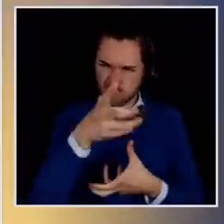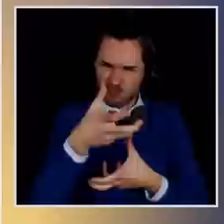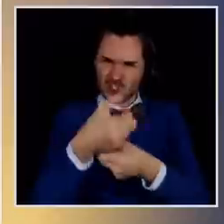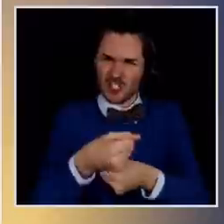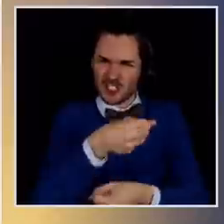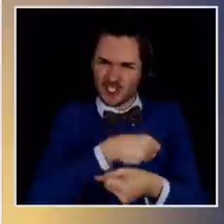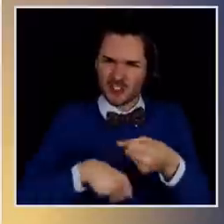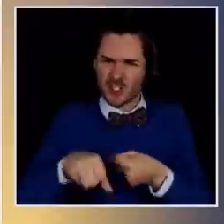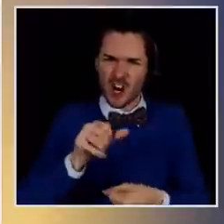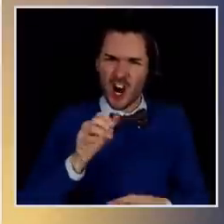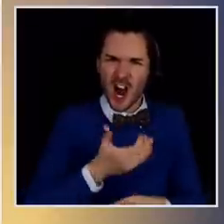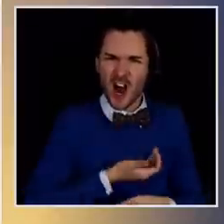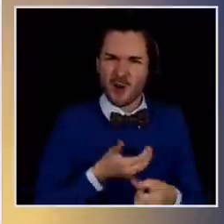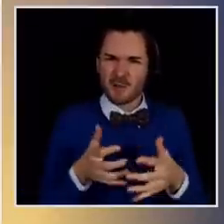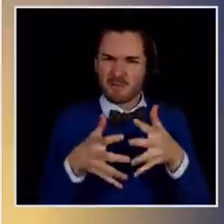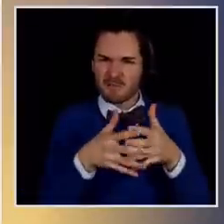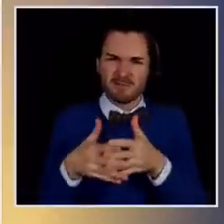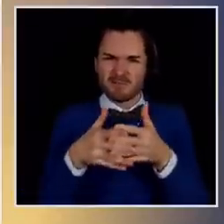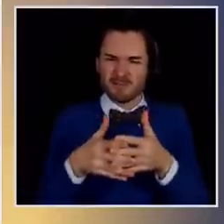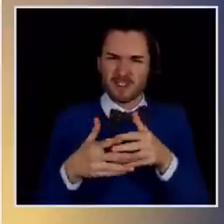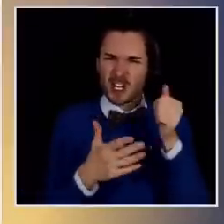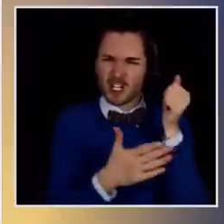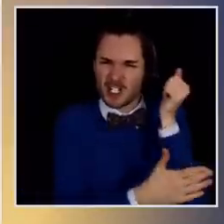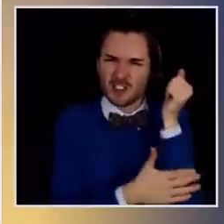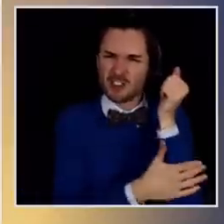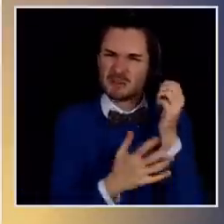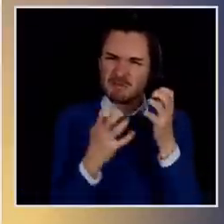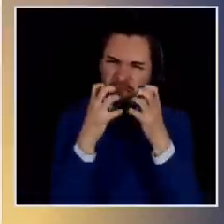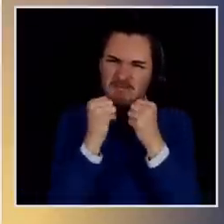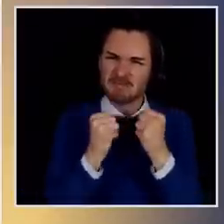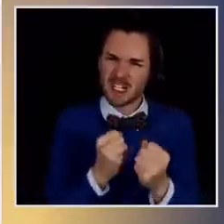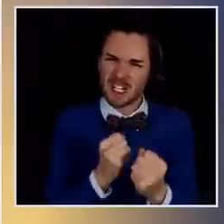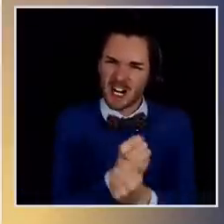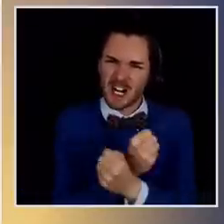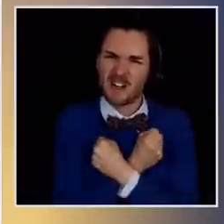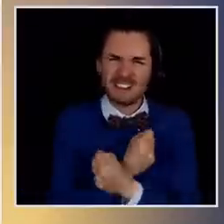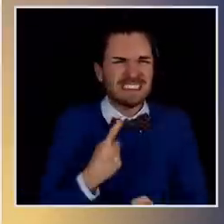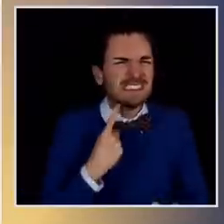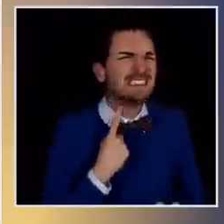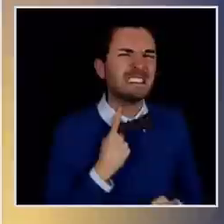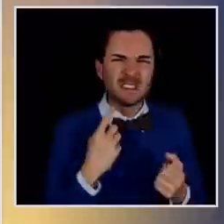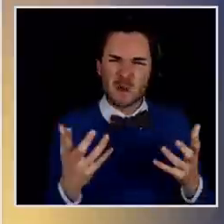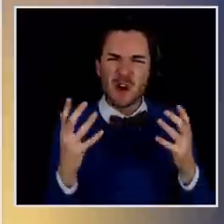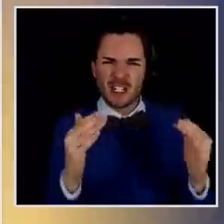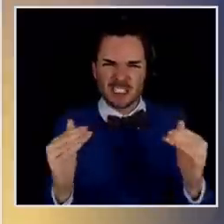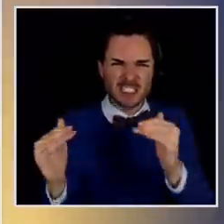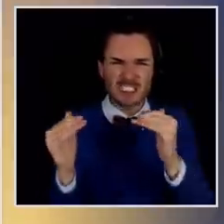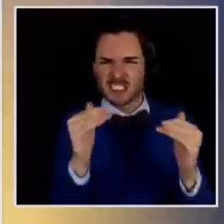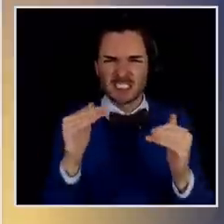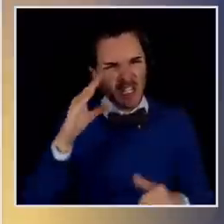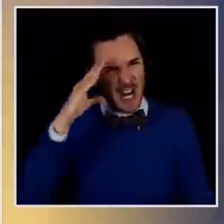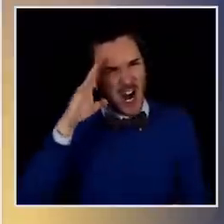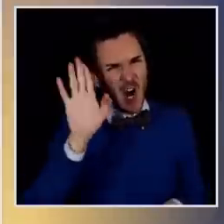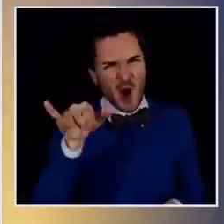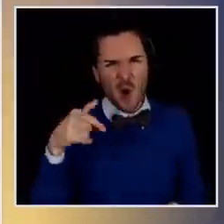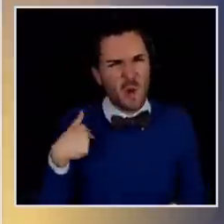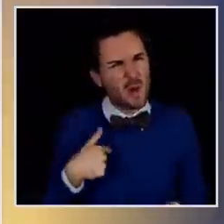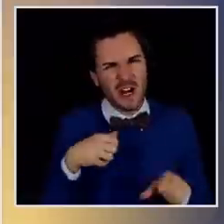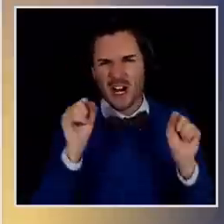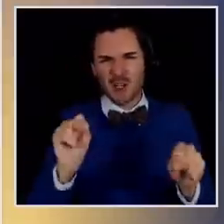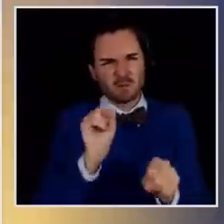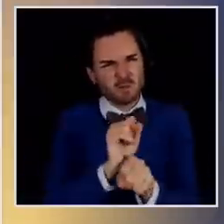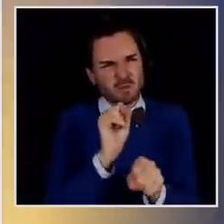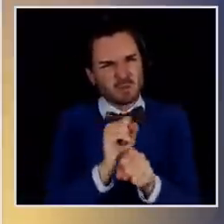country, a thirst for justice, let us be the nation that we know we can be, a nation united, a